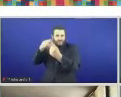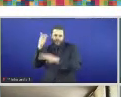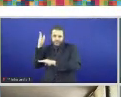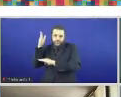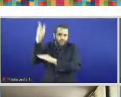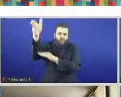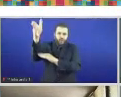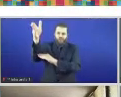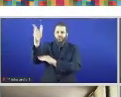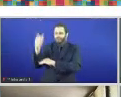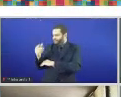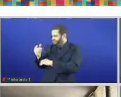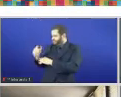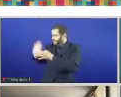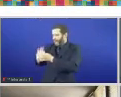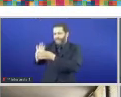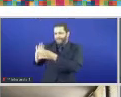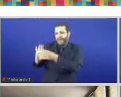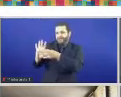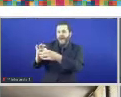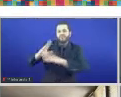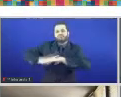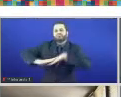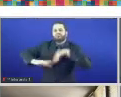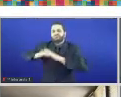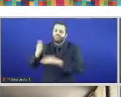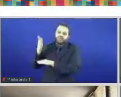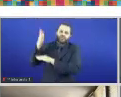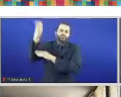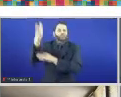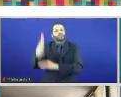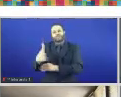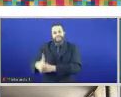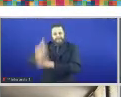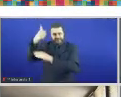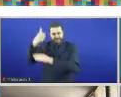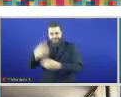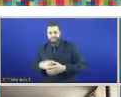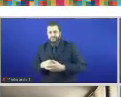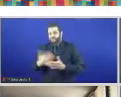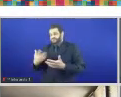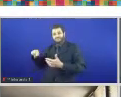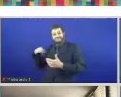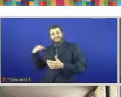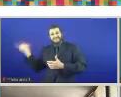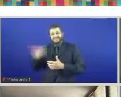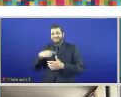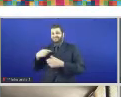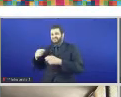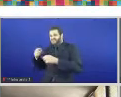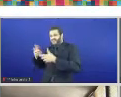we own to them who set the path for us to be here today to continue strongly together.